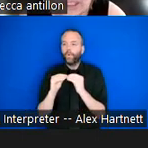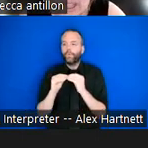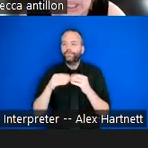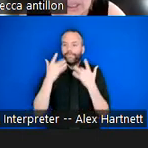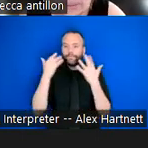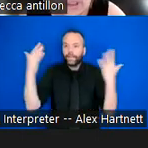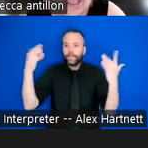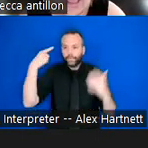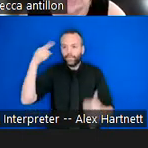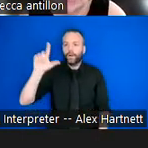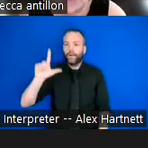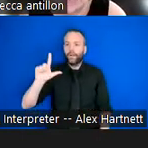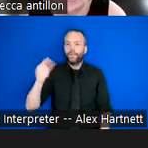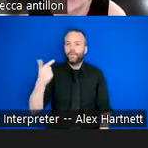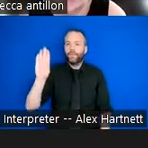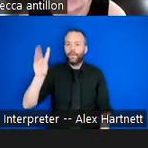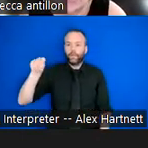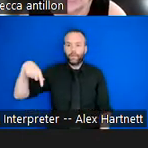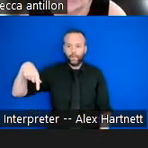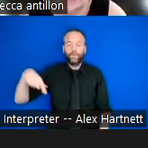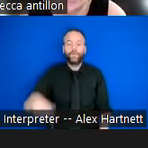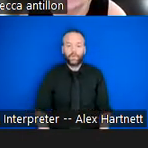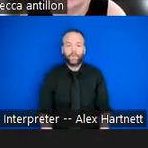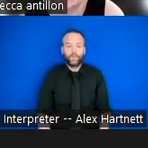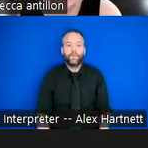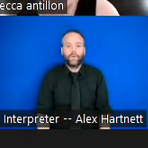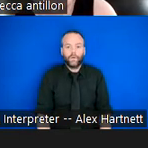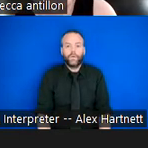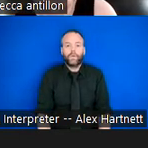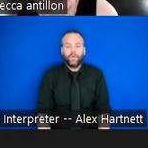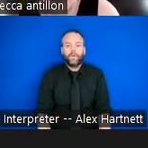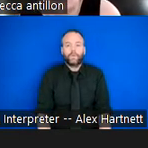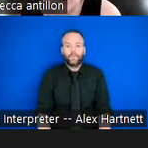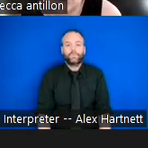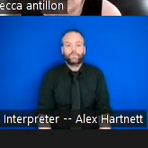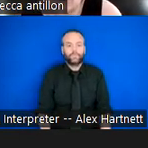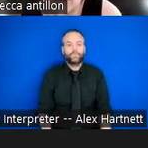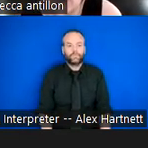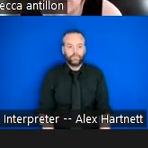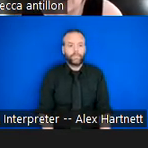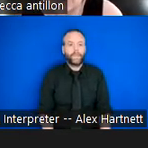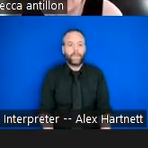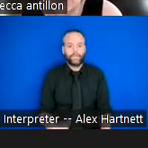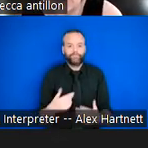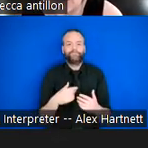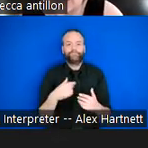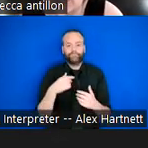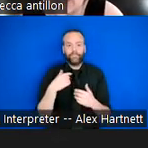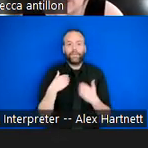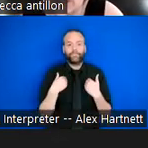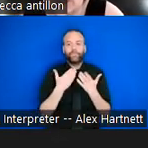provide education. They aim to provide youth and guardians and parents with social emotional support